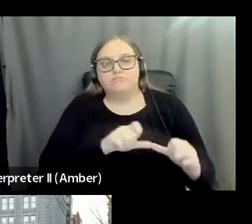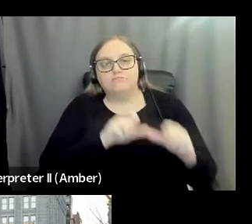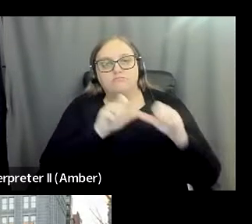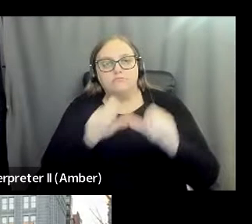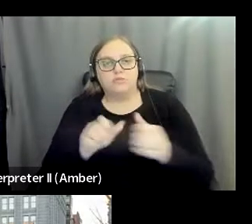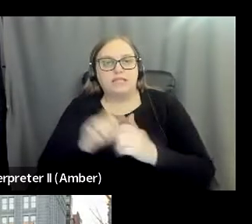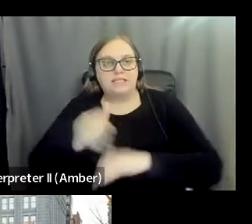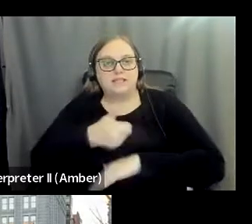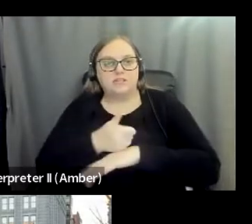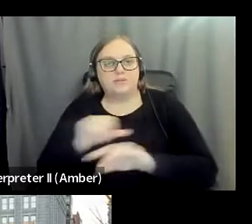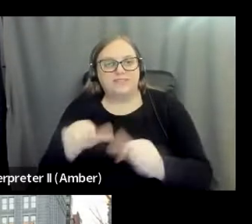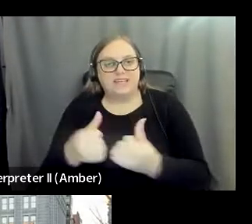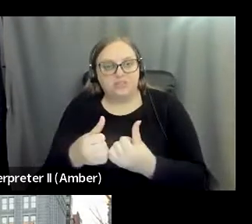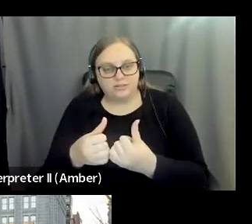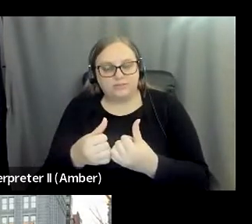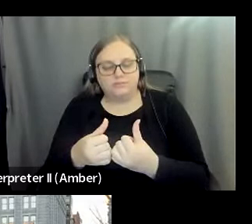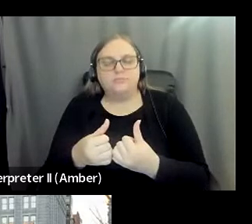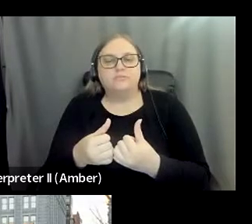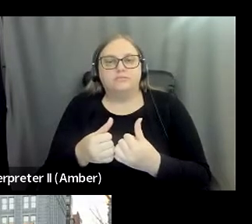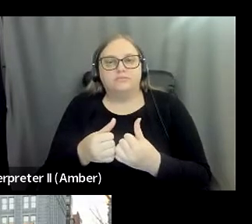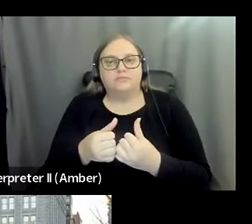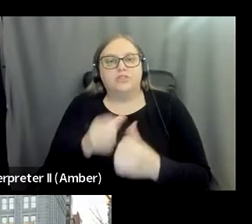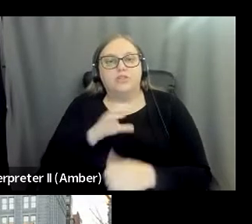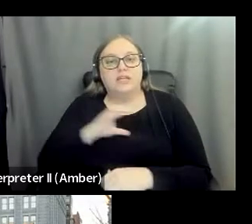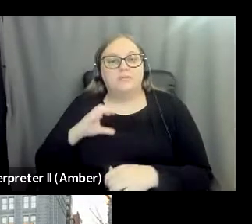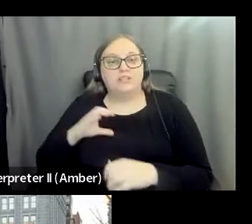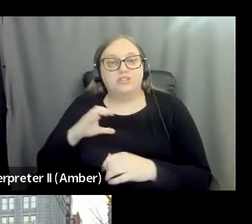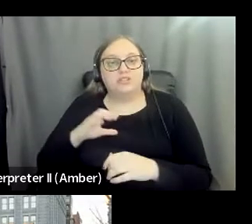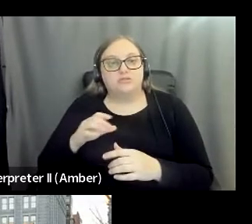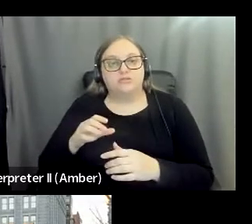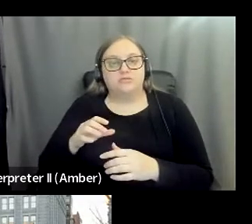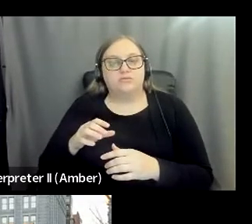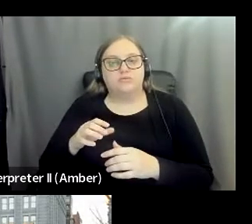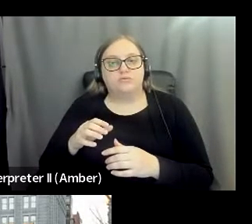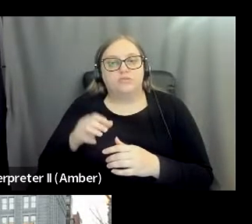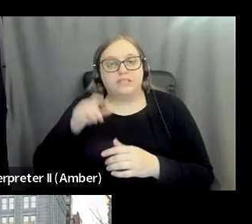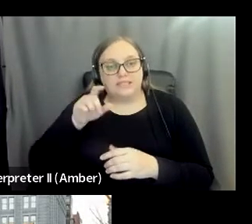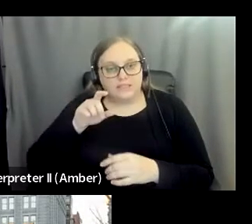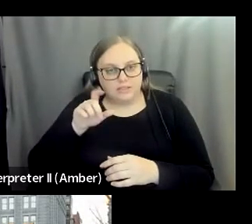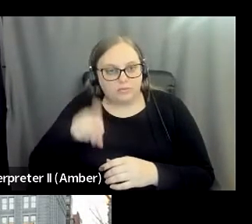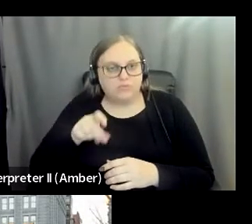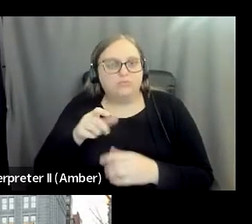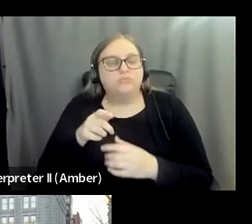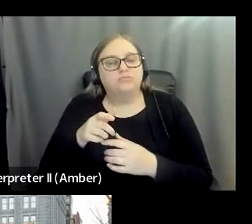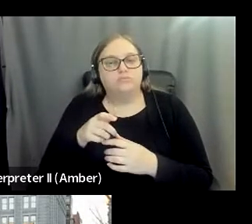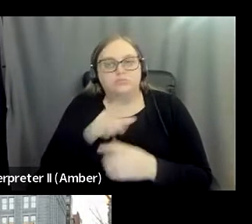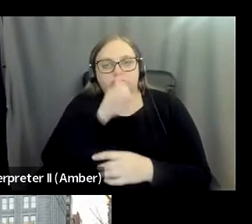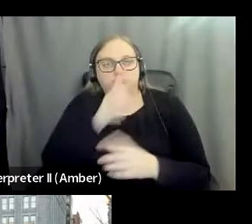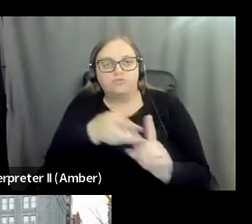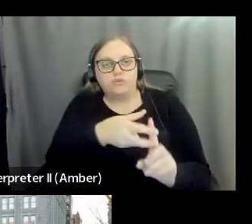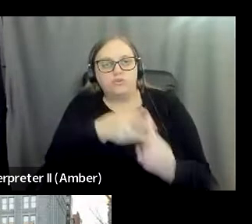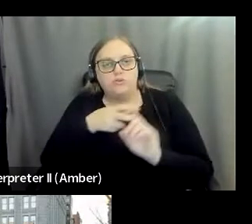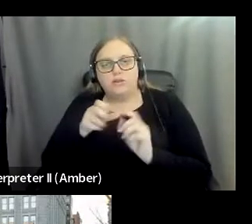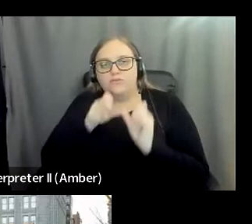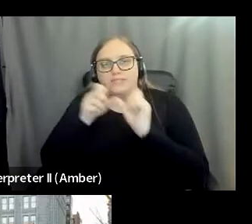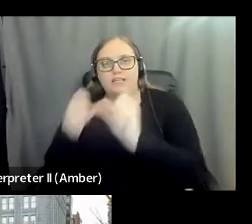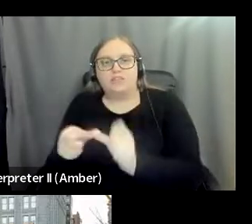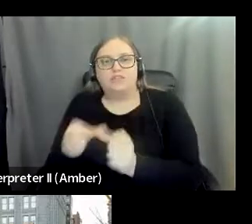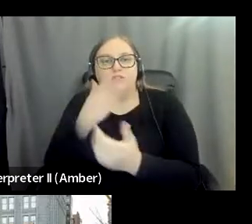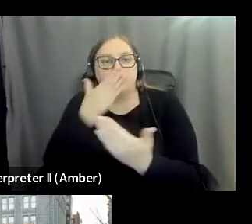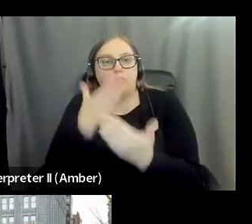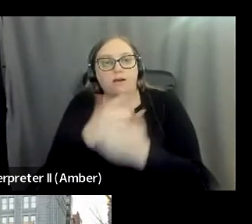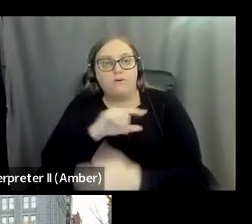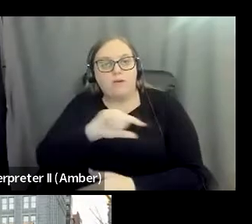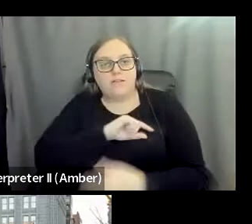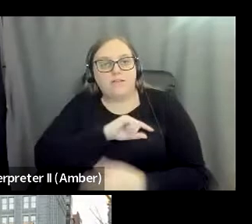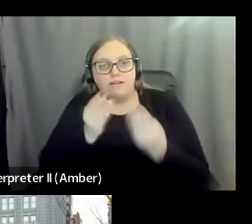of the agency, and the commission is charged with the mission to, quote, ensure the recruitment and retention of a well-qualified,